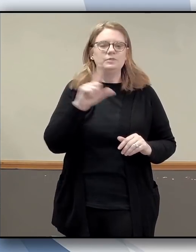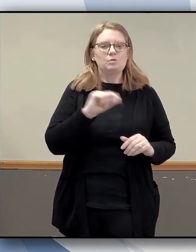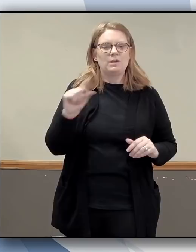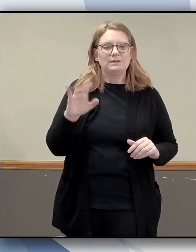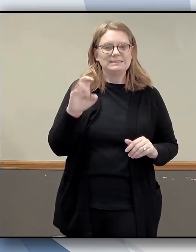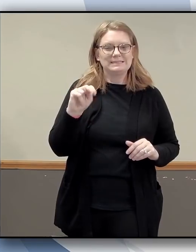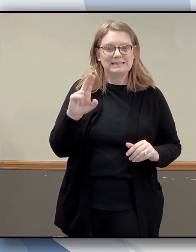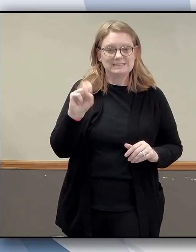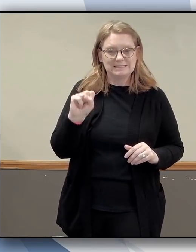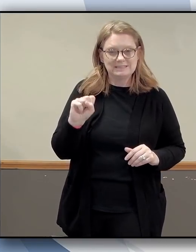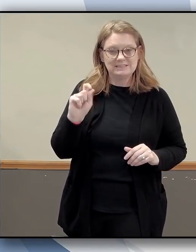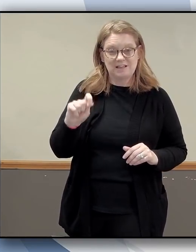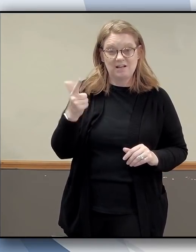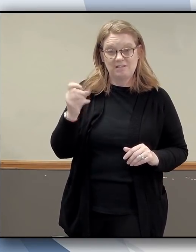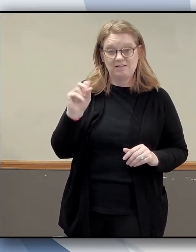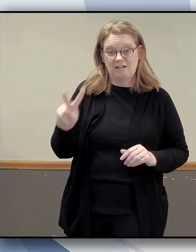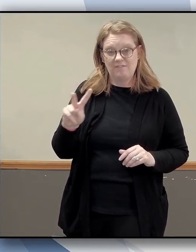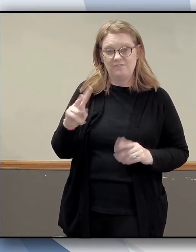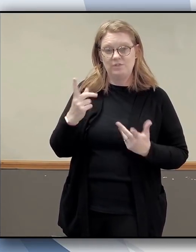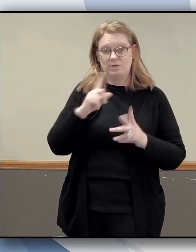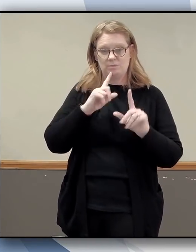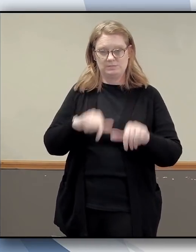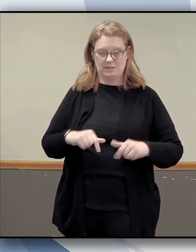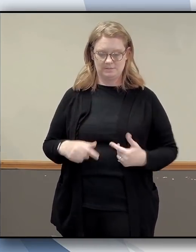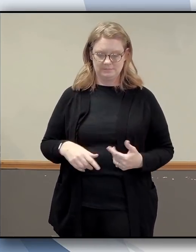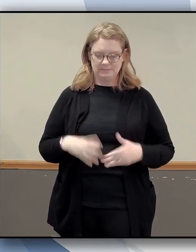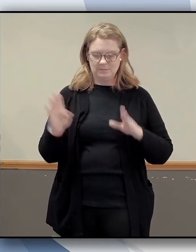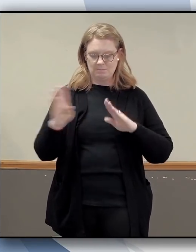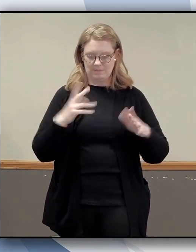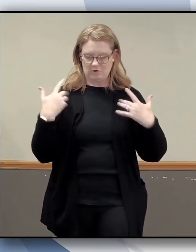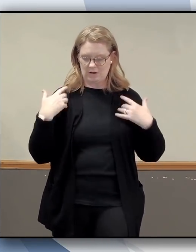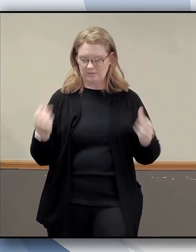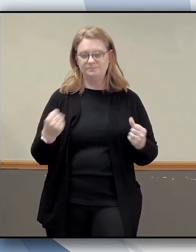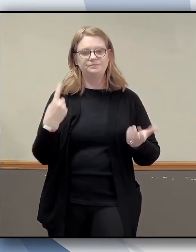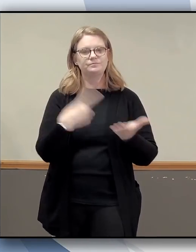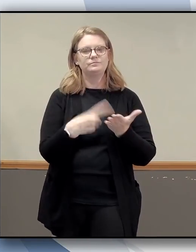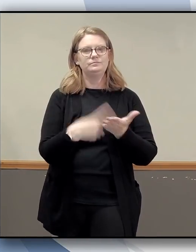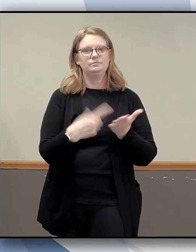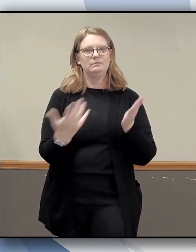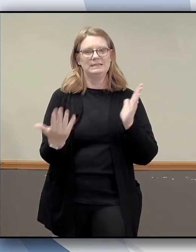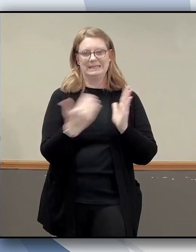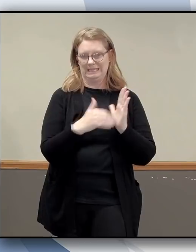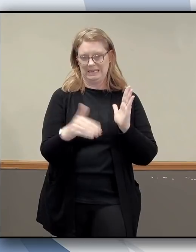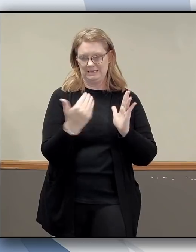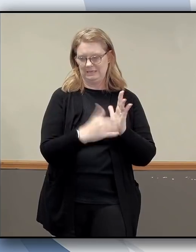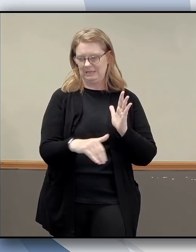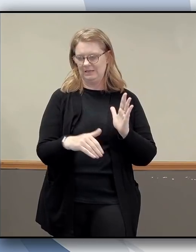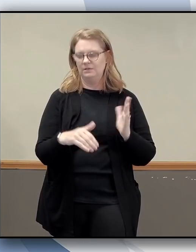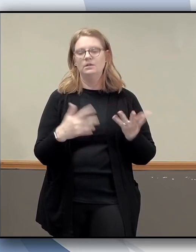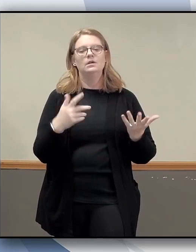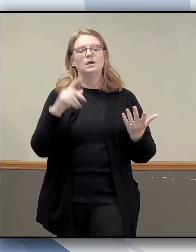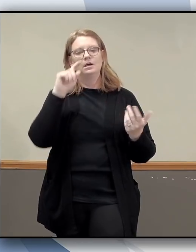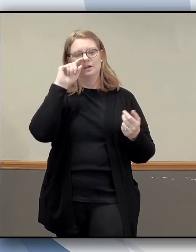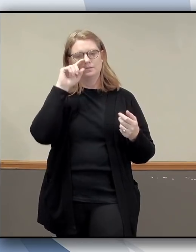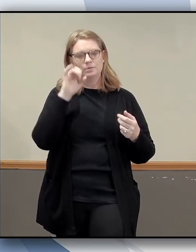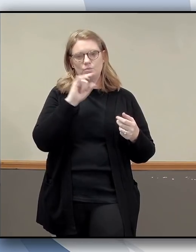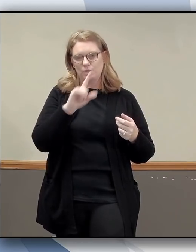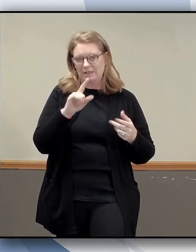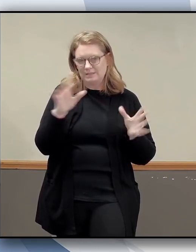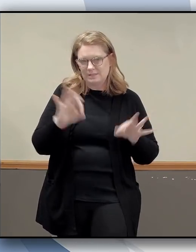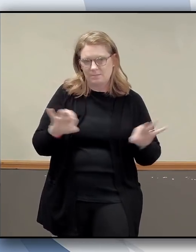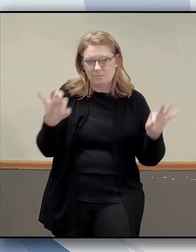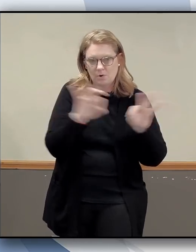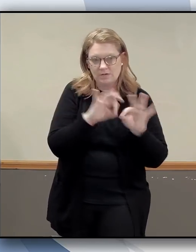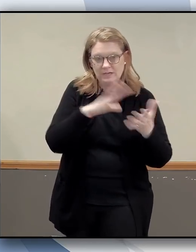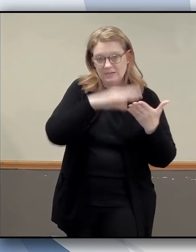2020census.gov, you can respond right now if you have not. On behavioral health, which we've talked about at each of these sessions, we know how important that is. Students and